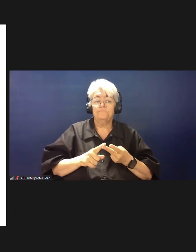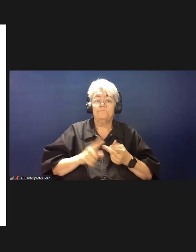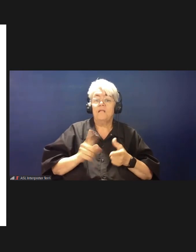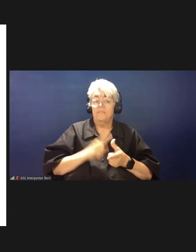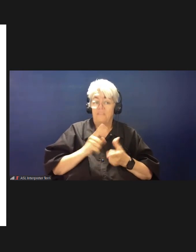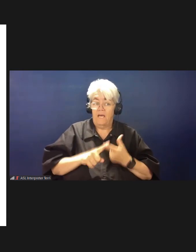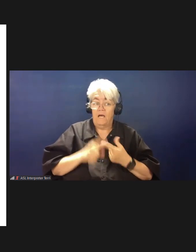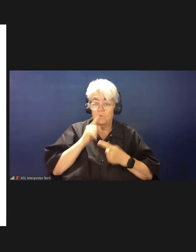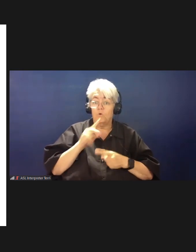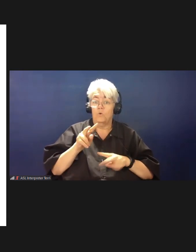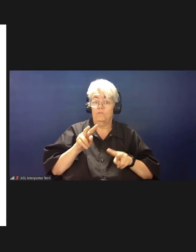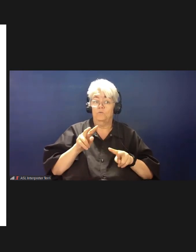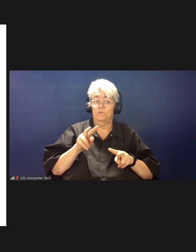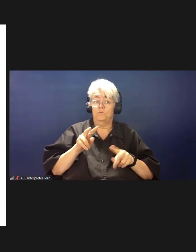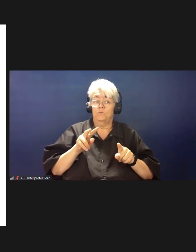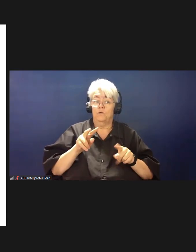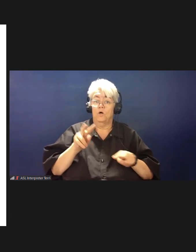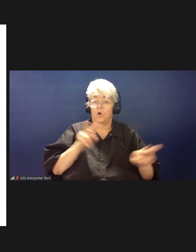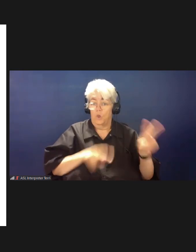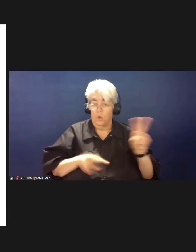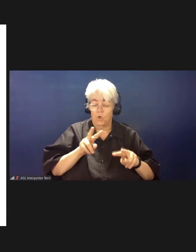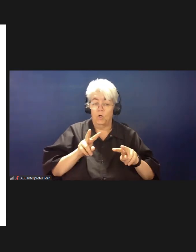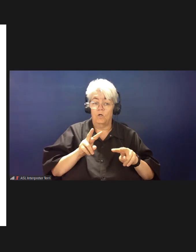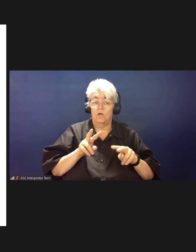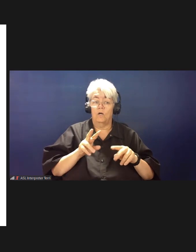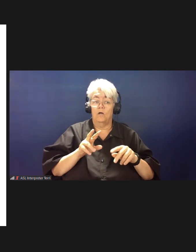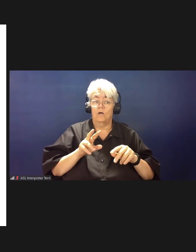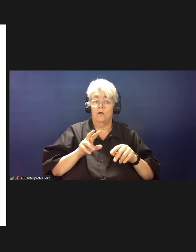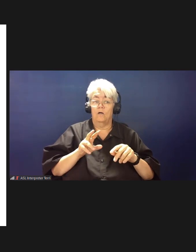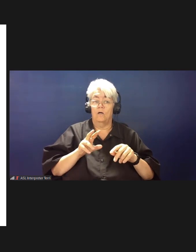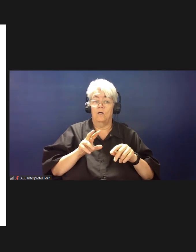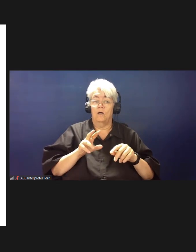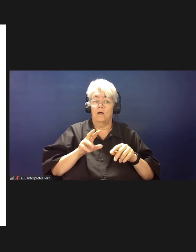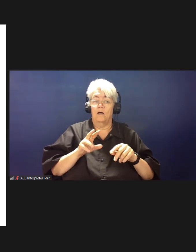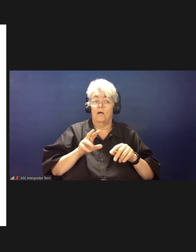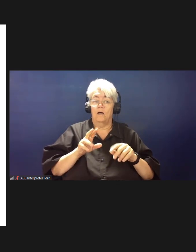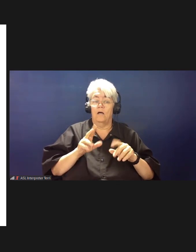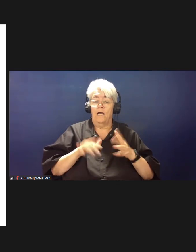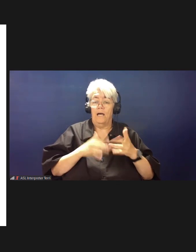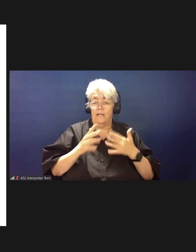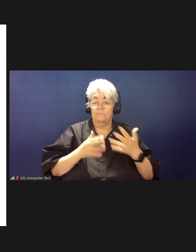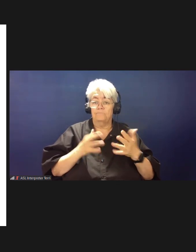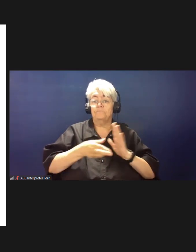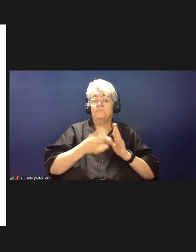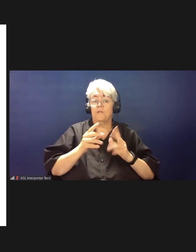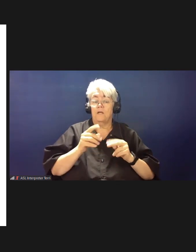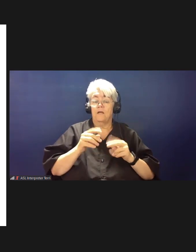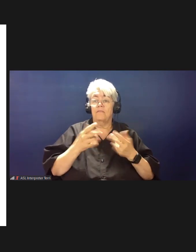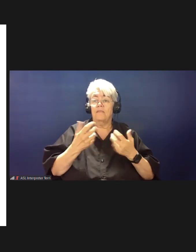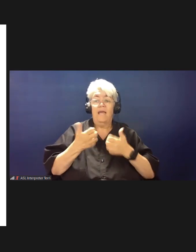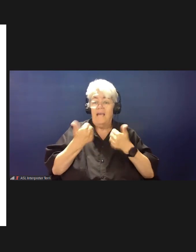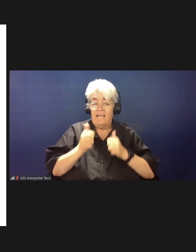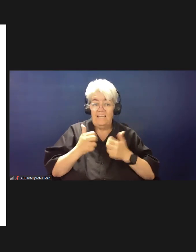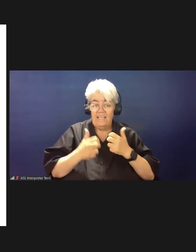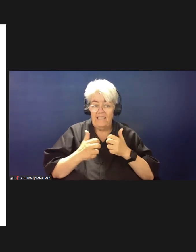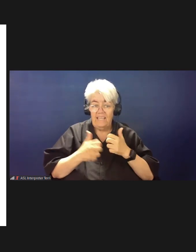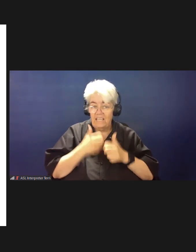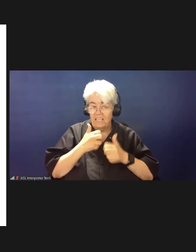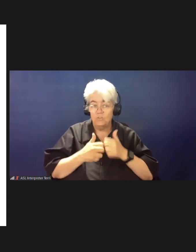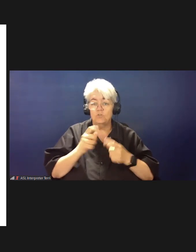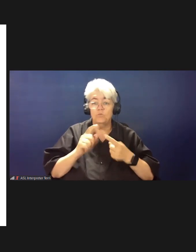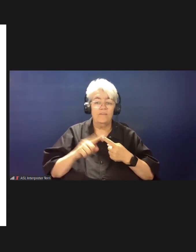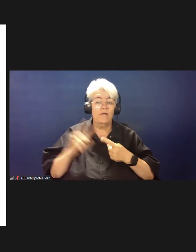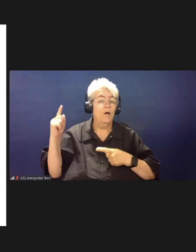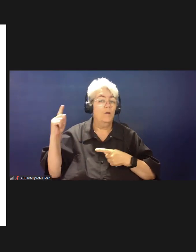to turn our attention to review the issues pertaining to Pure